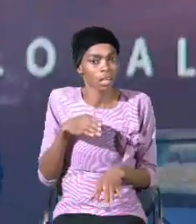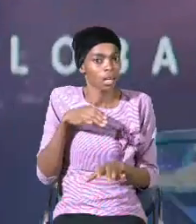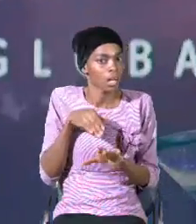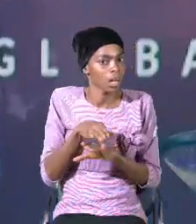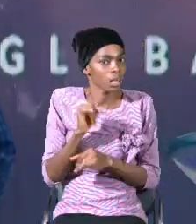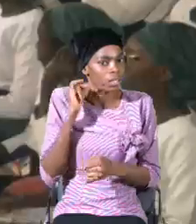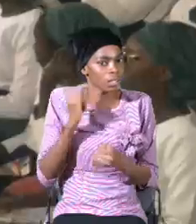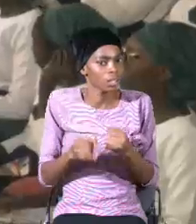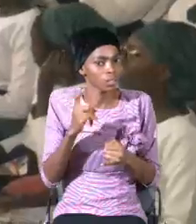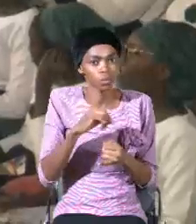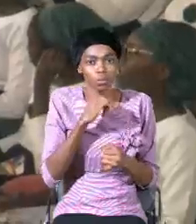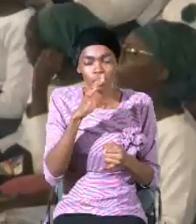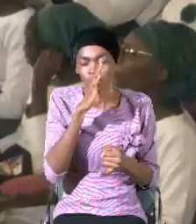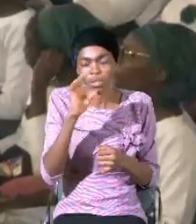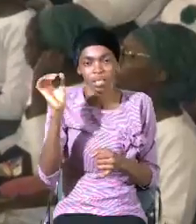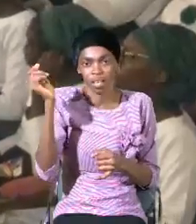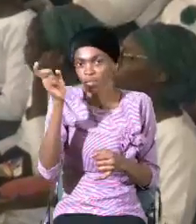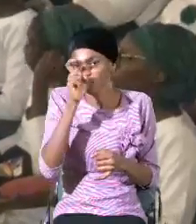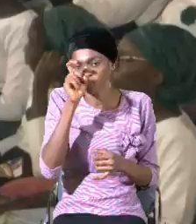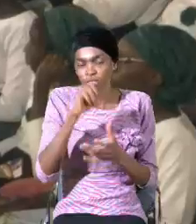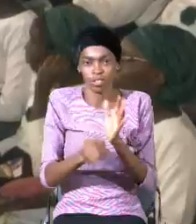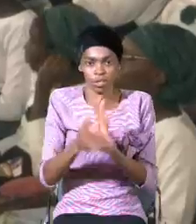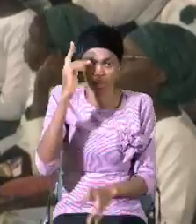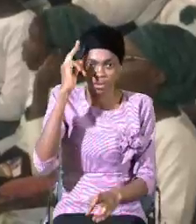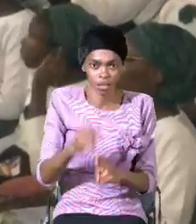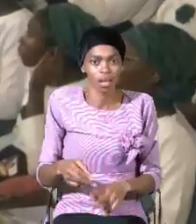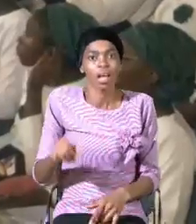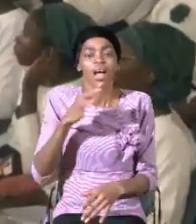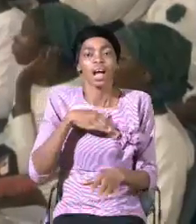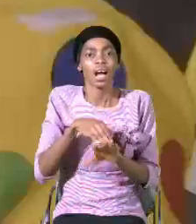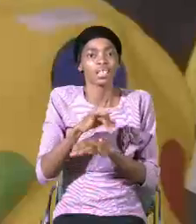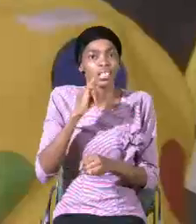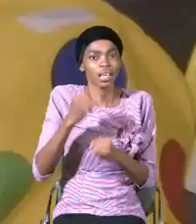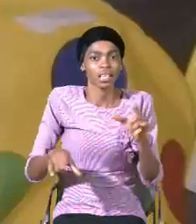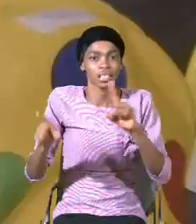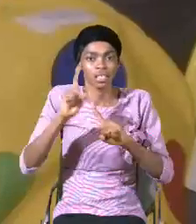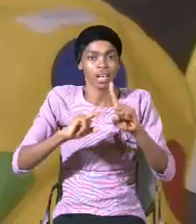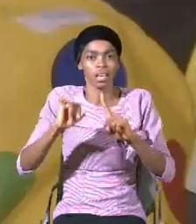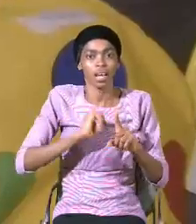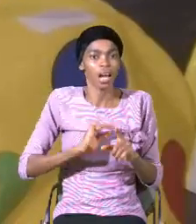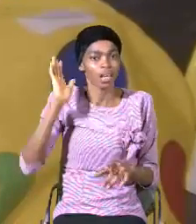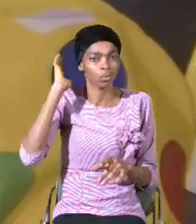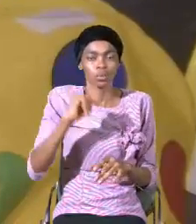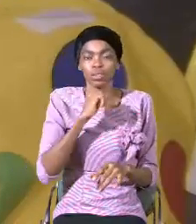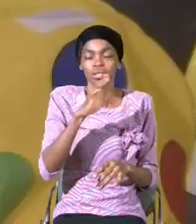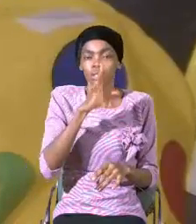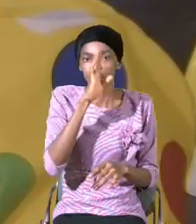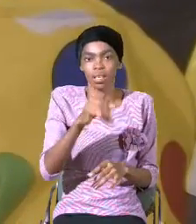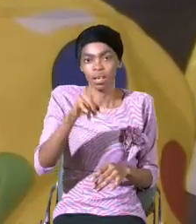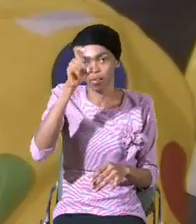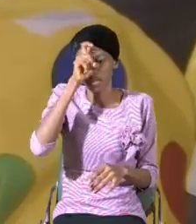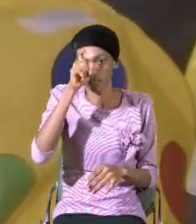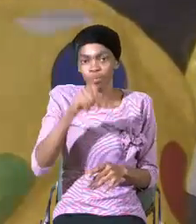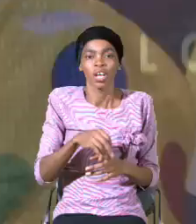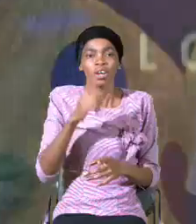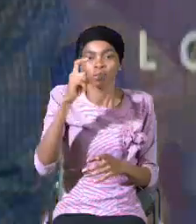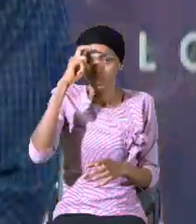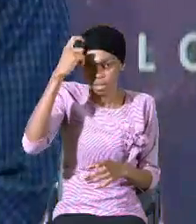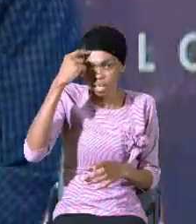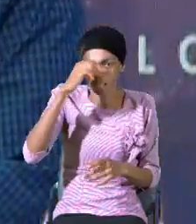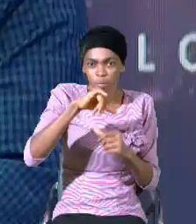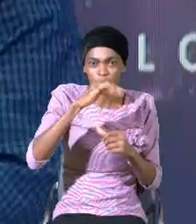a fool. At the end, I will not be a fool. You think about the future now. You think